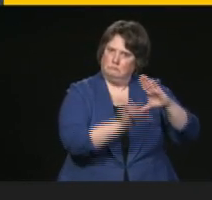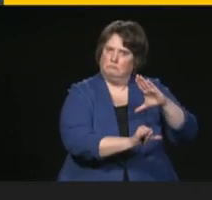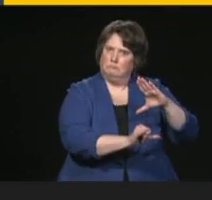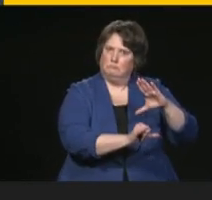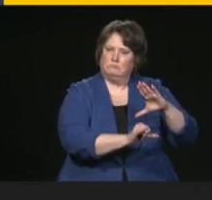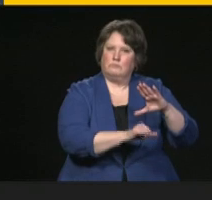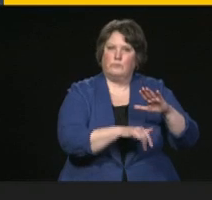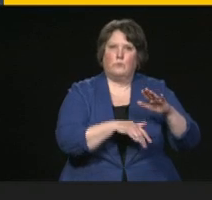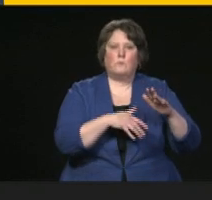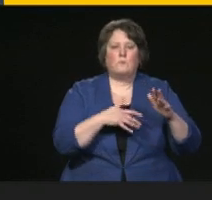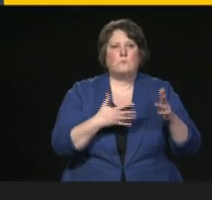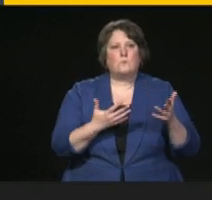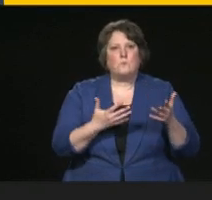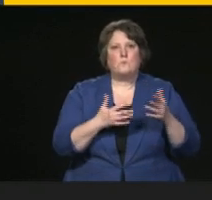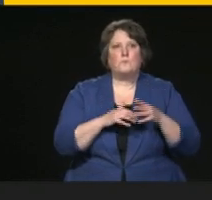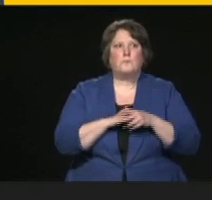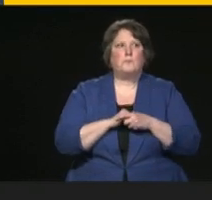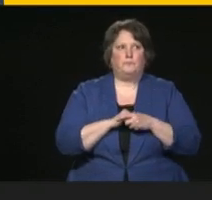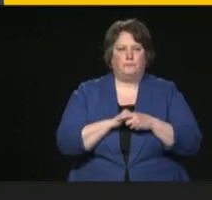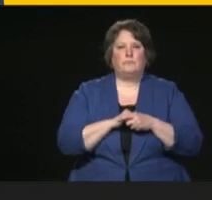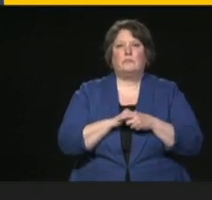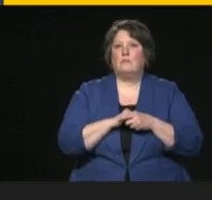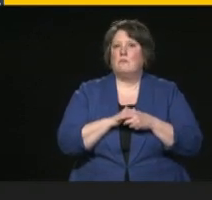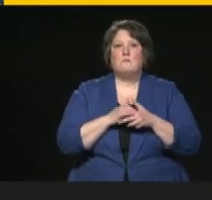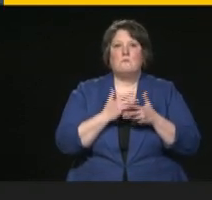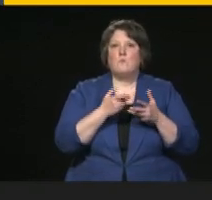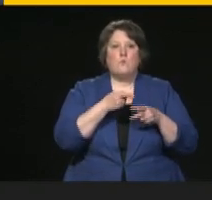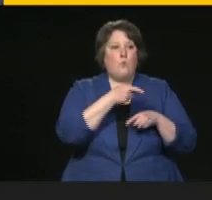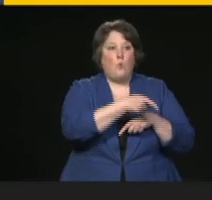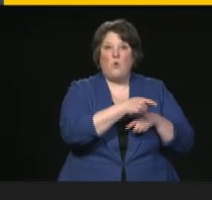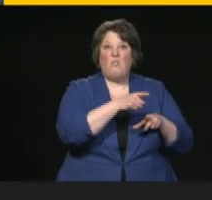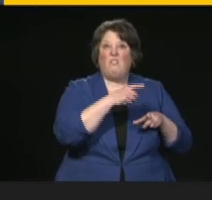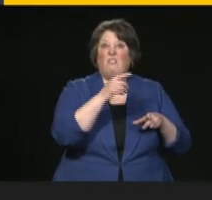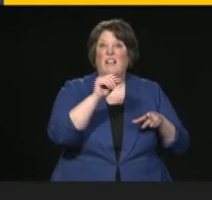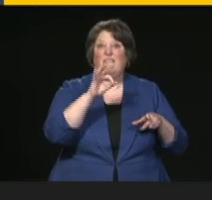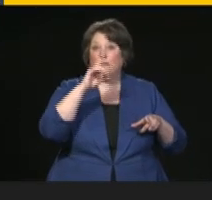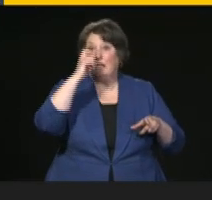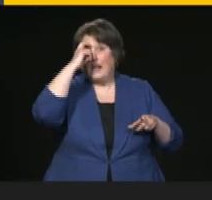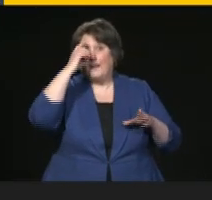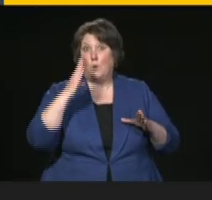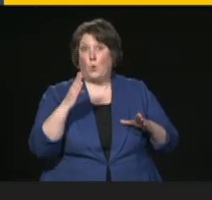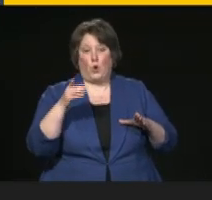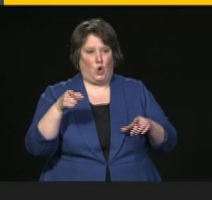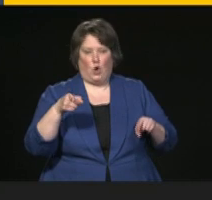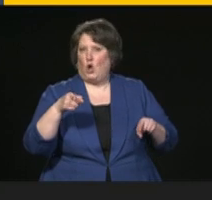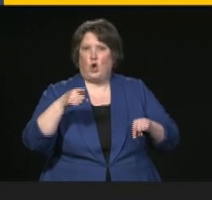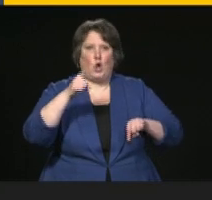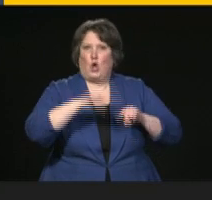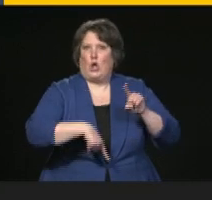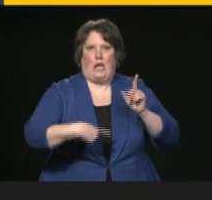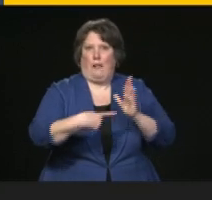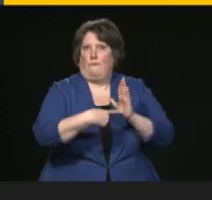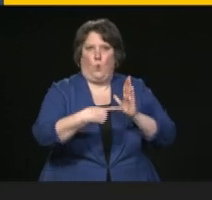if that person's employer is unable to pay them a salary, these are conditions.